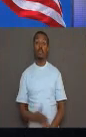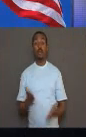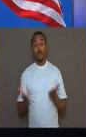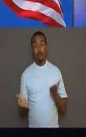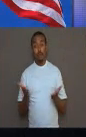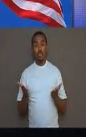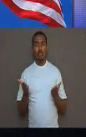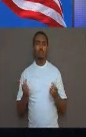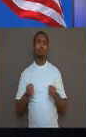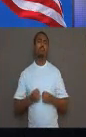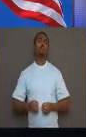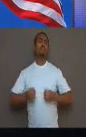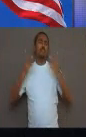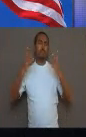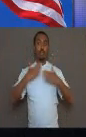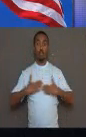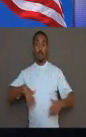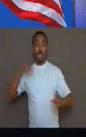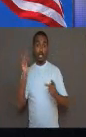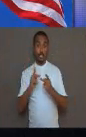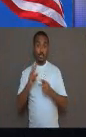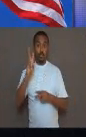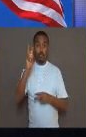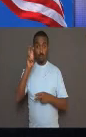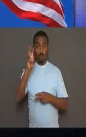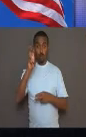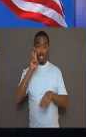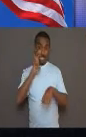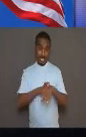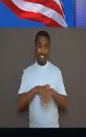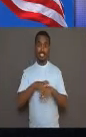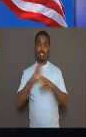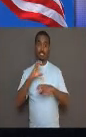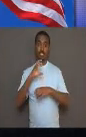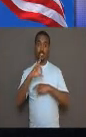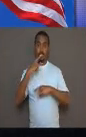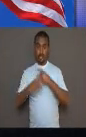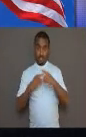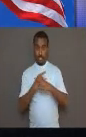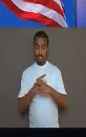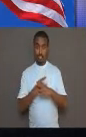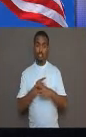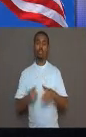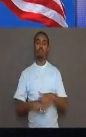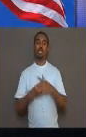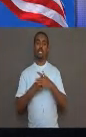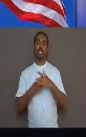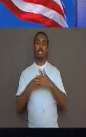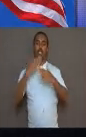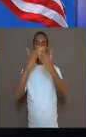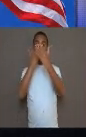Perhaps the greatest human achievement in the 20th century was the beginning of